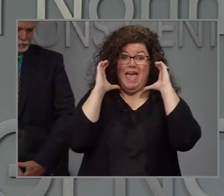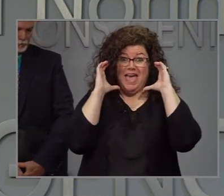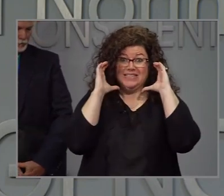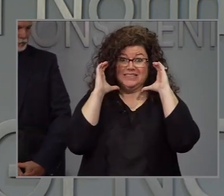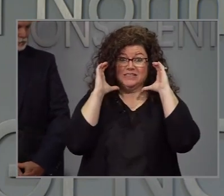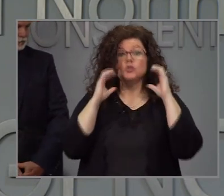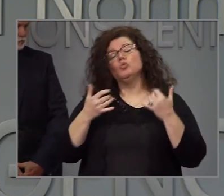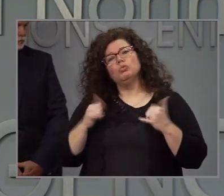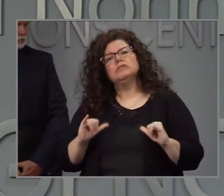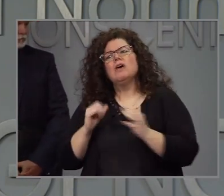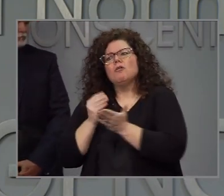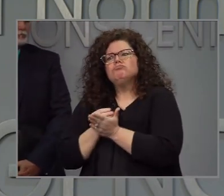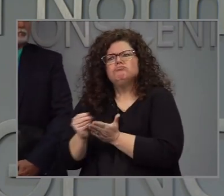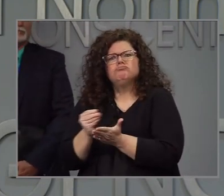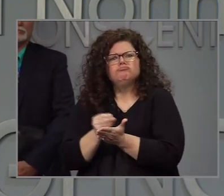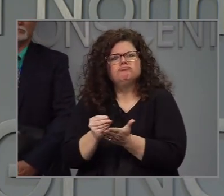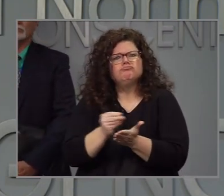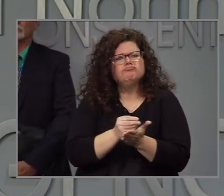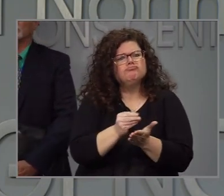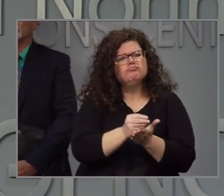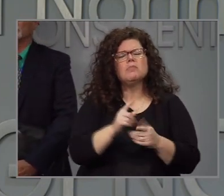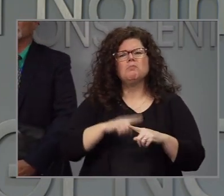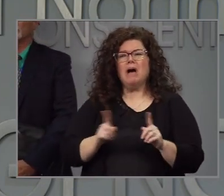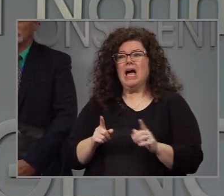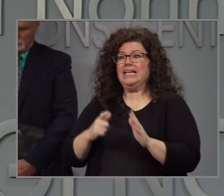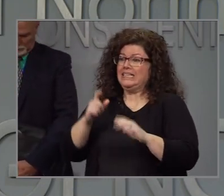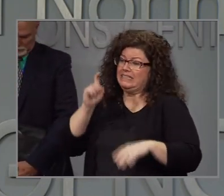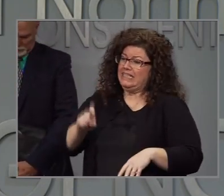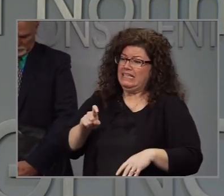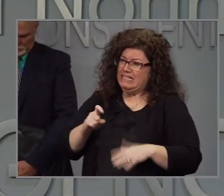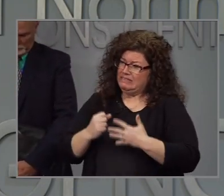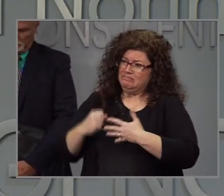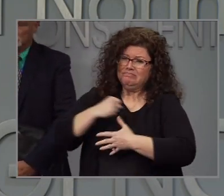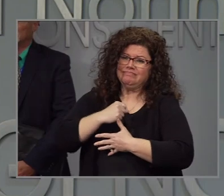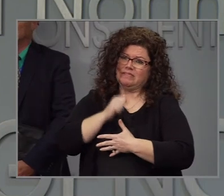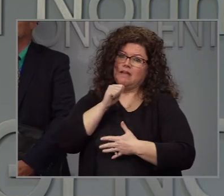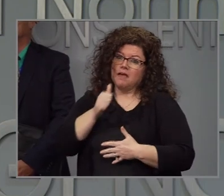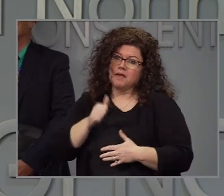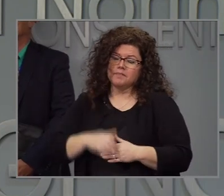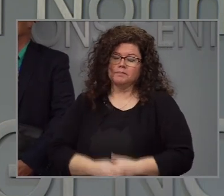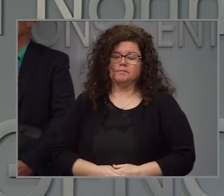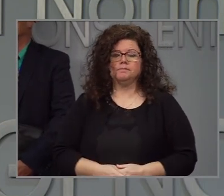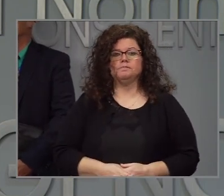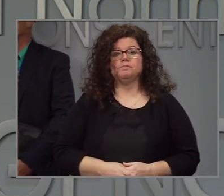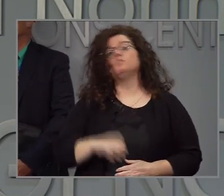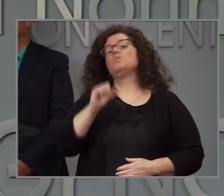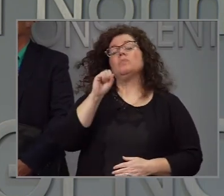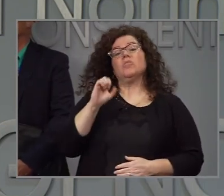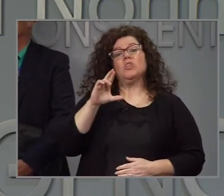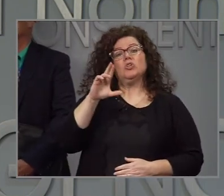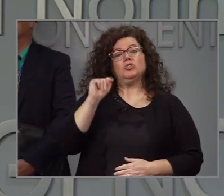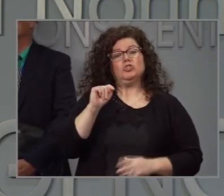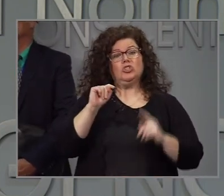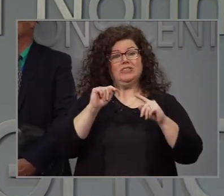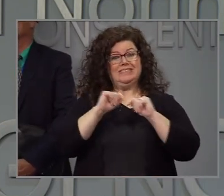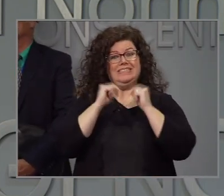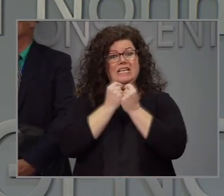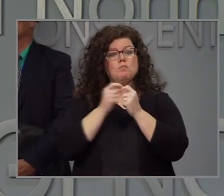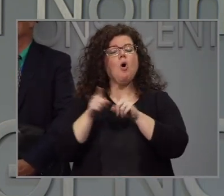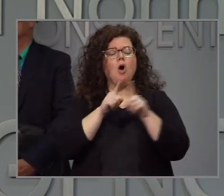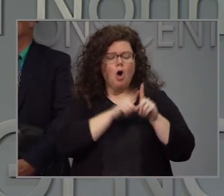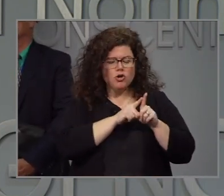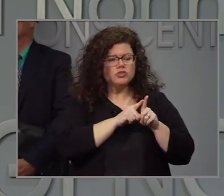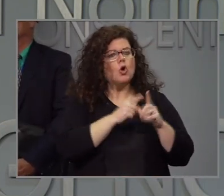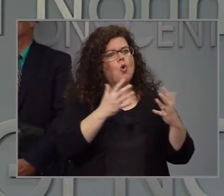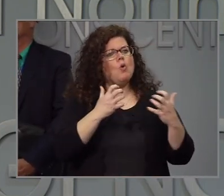smaller quantities where our needs are not as critical. Currently, the CERT purchasing team is also identifying opportunities